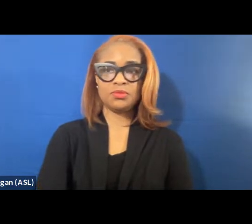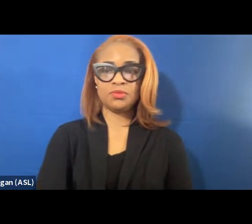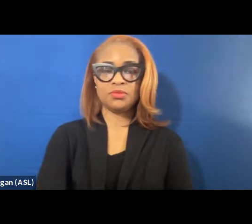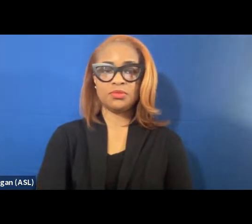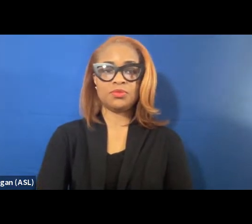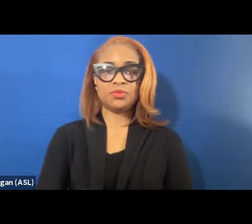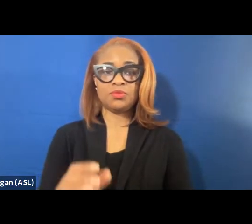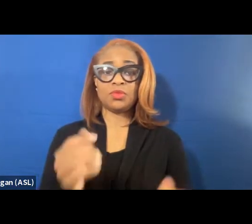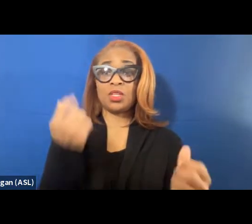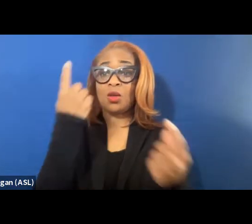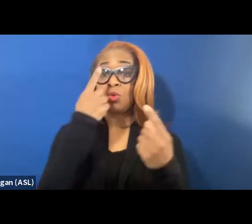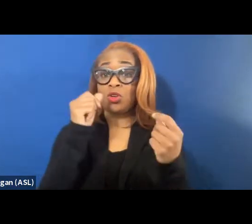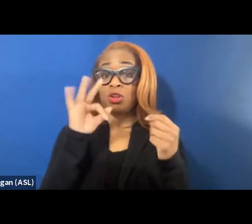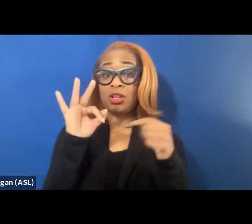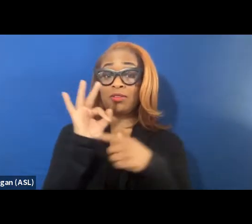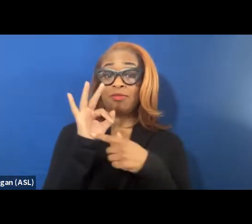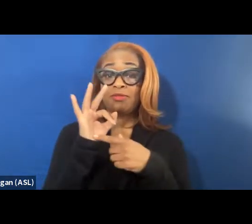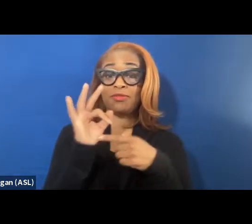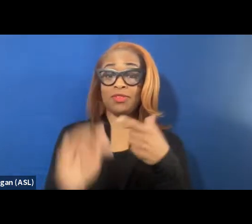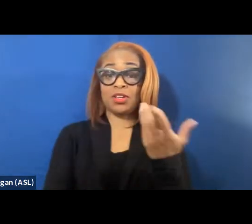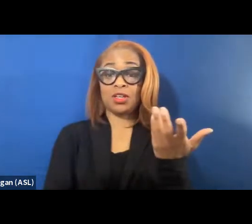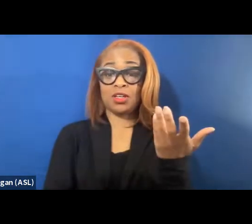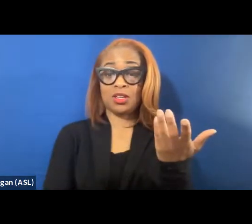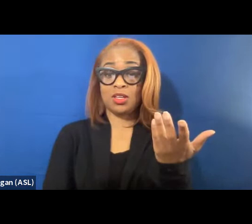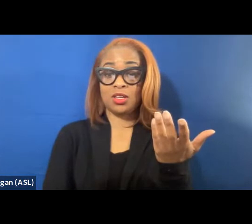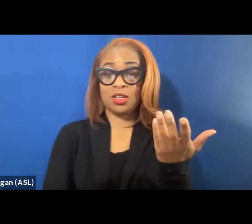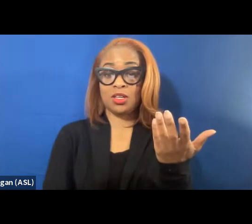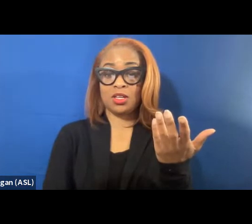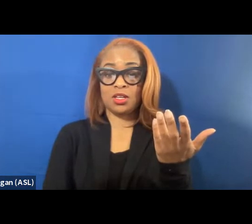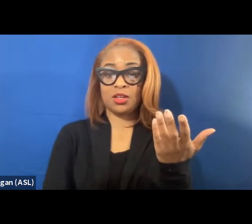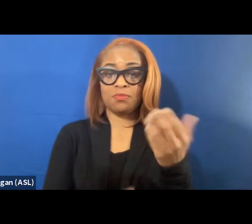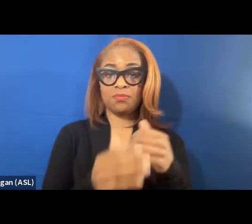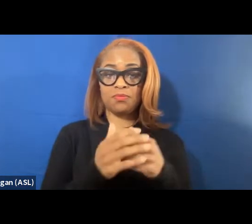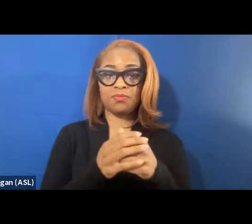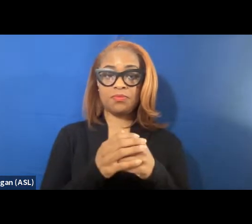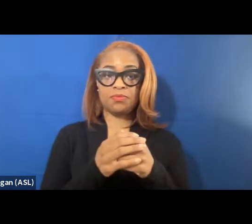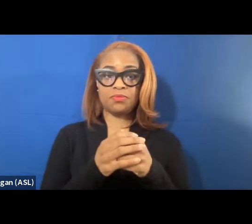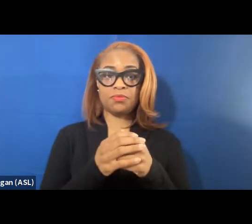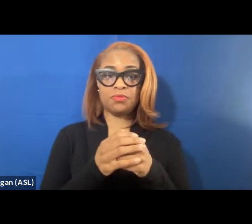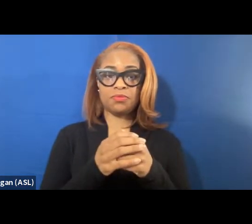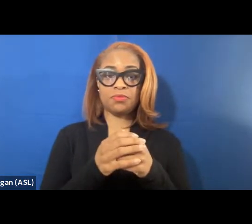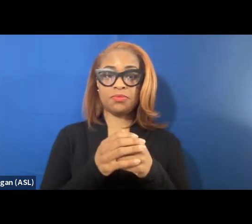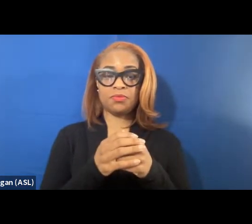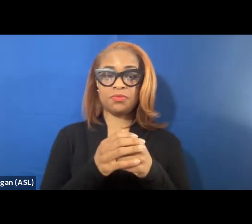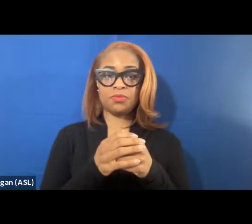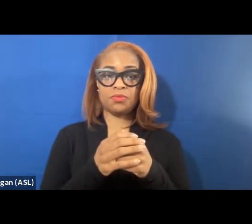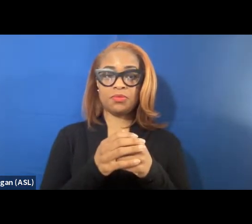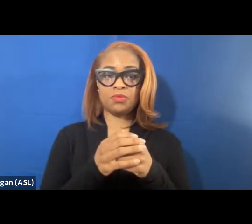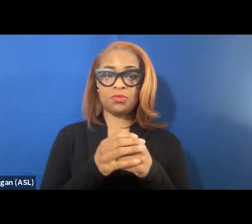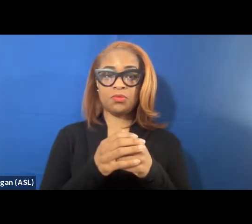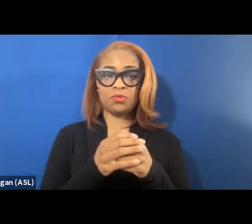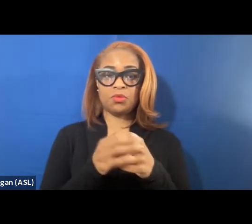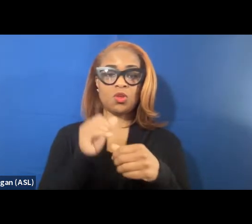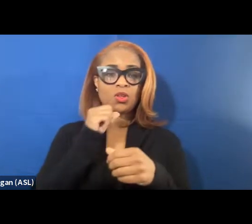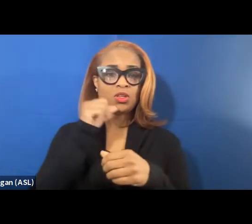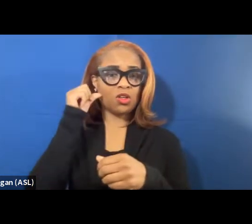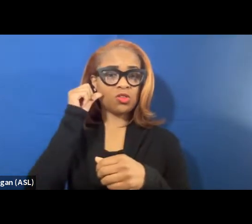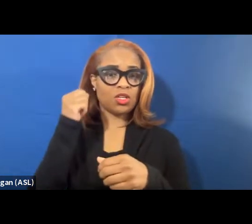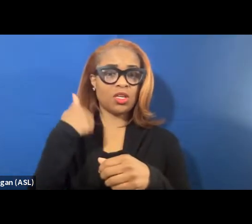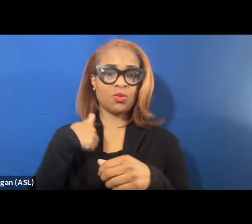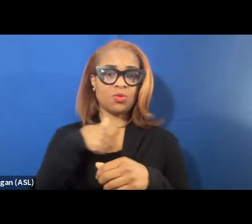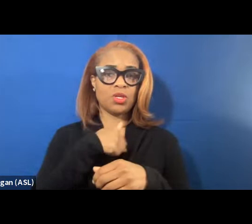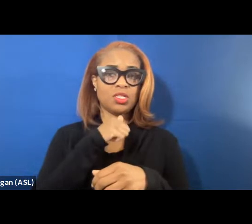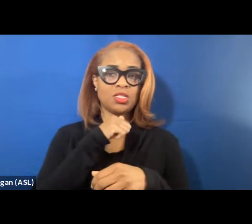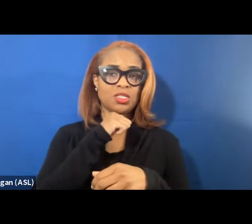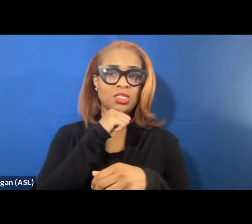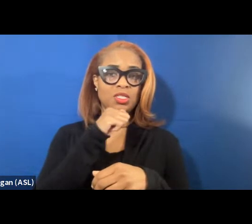at this point i wonder if we can um uh acknowledge that yes yesterday um we did not approve minutes that we